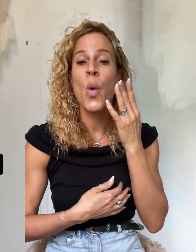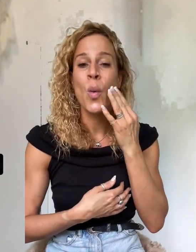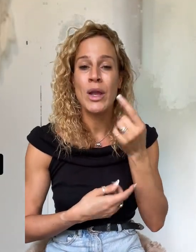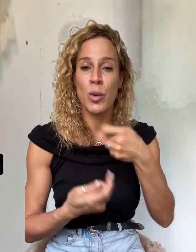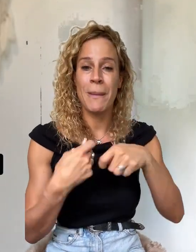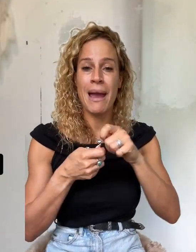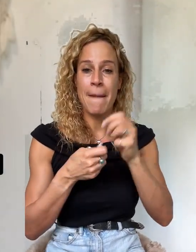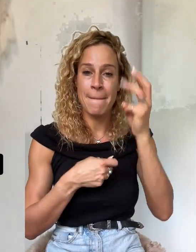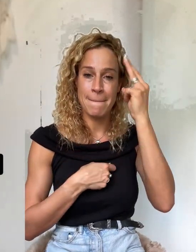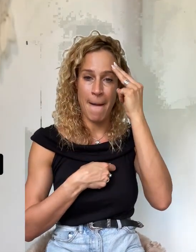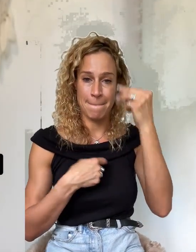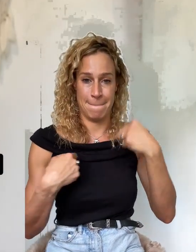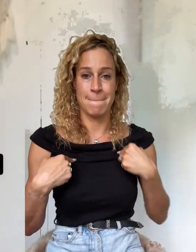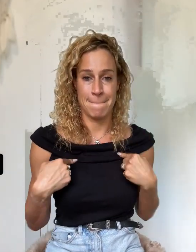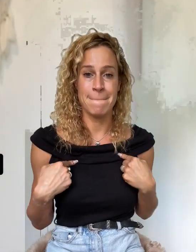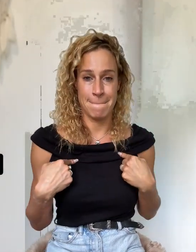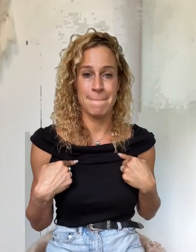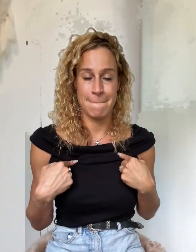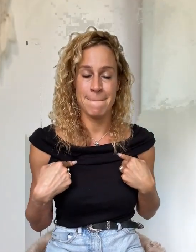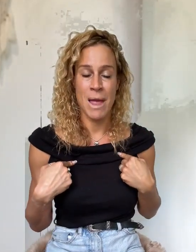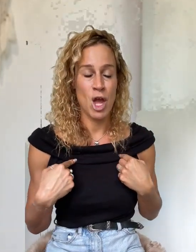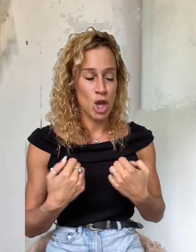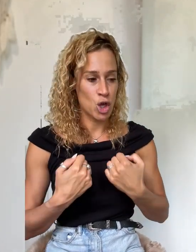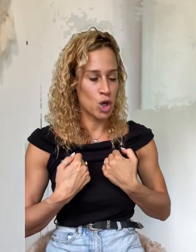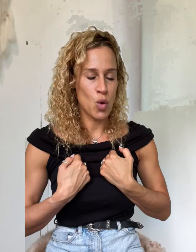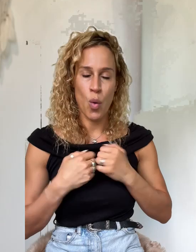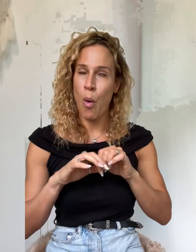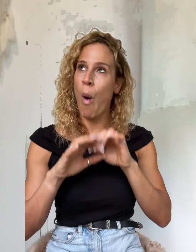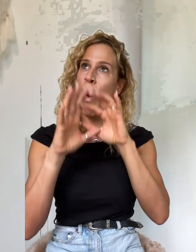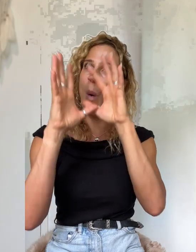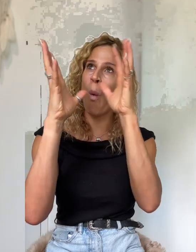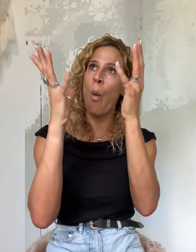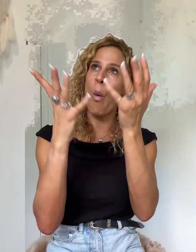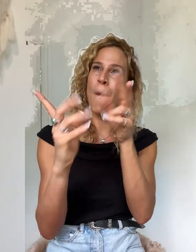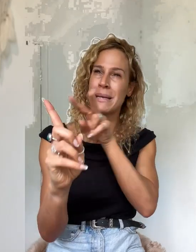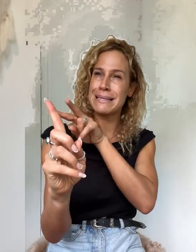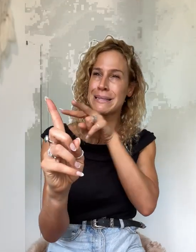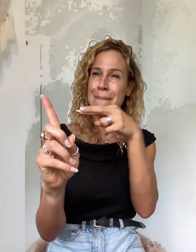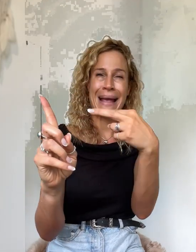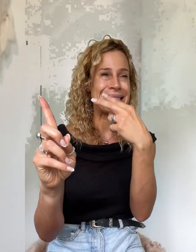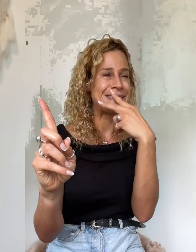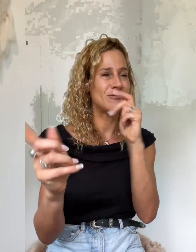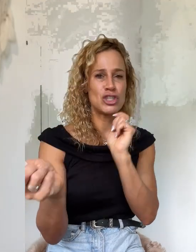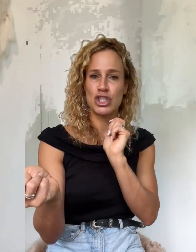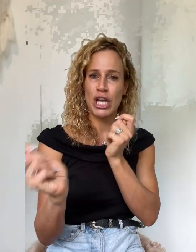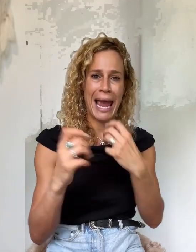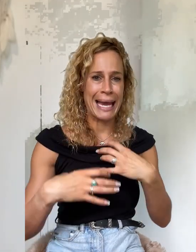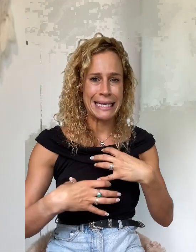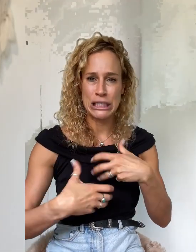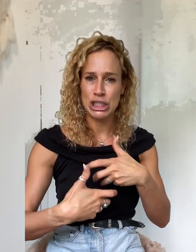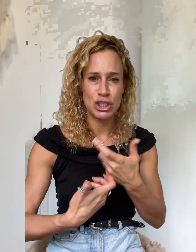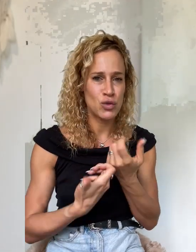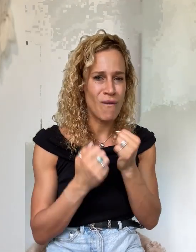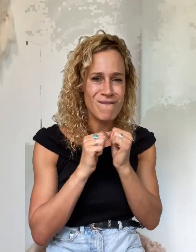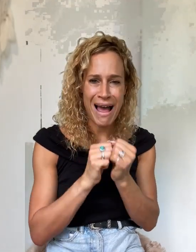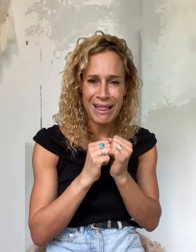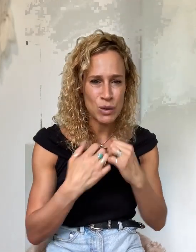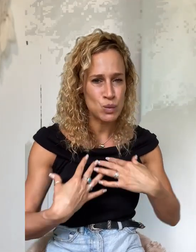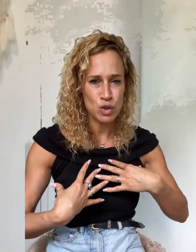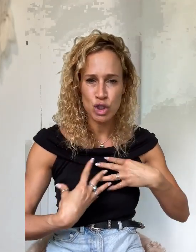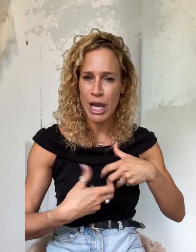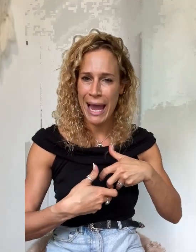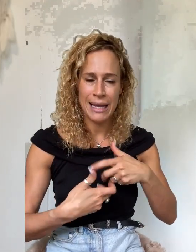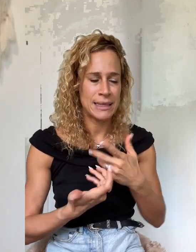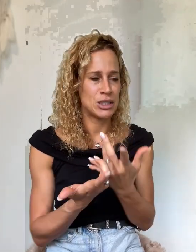Because I think when you do become a mum, your whole perspective changes, your values change,